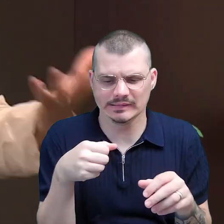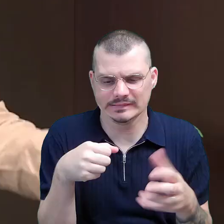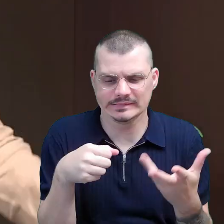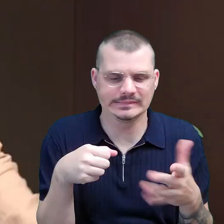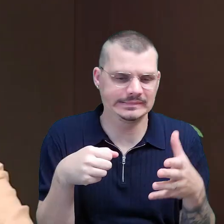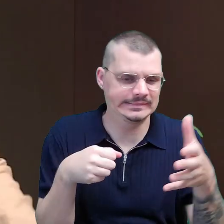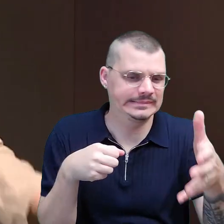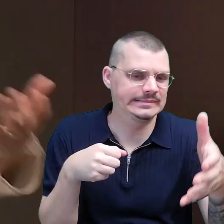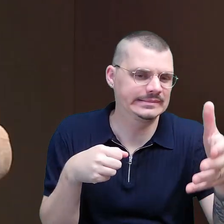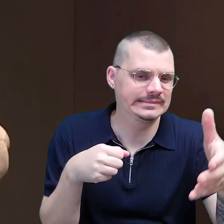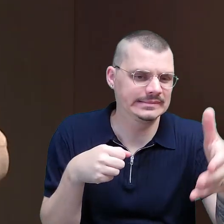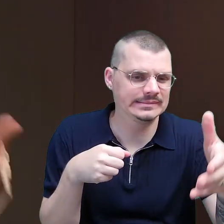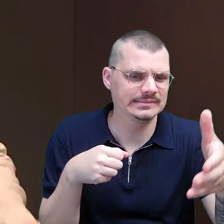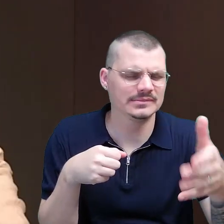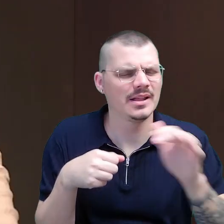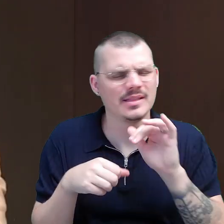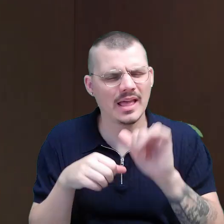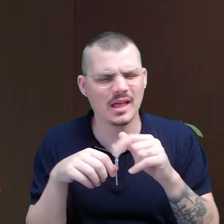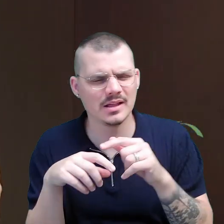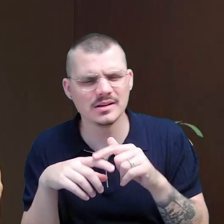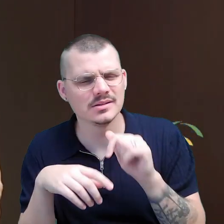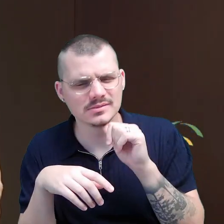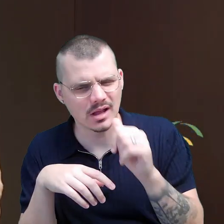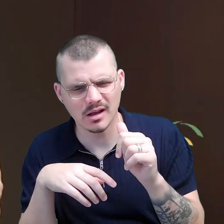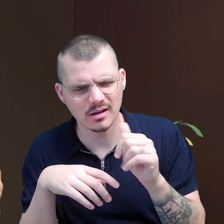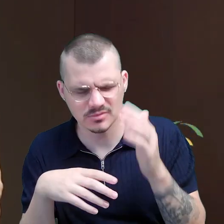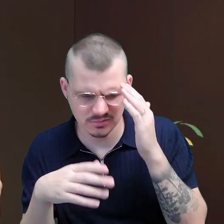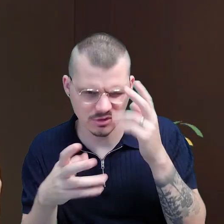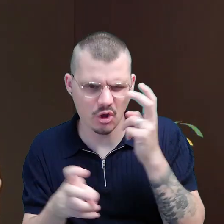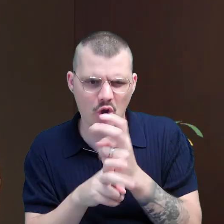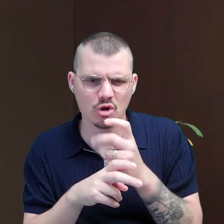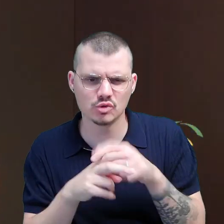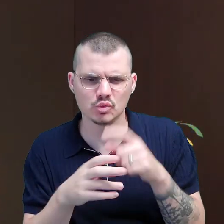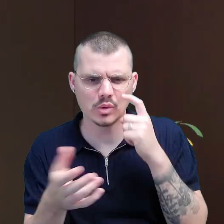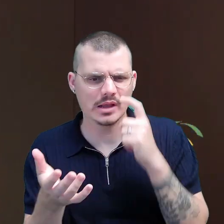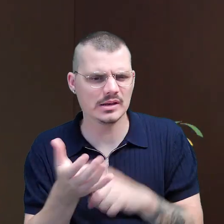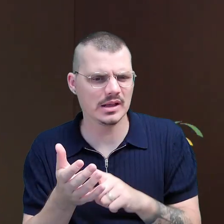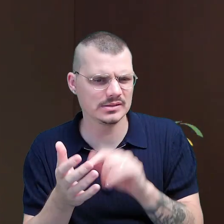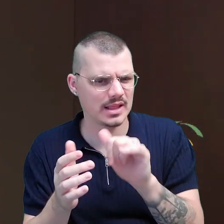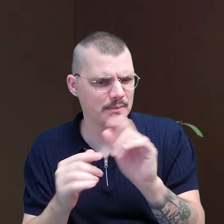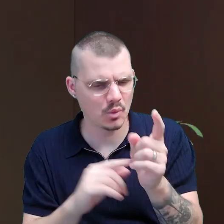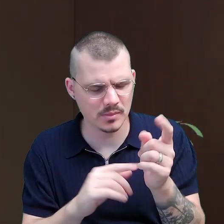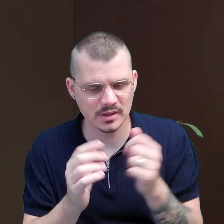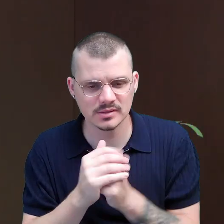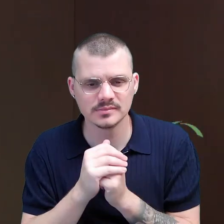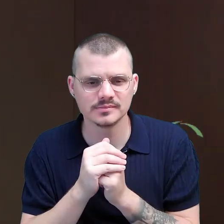That's not hard to recognize in the moment.